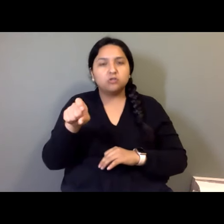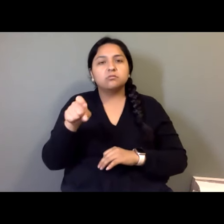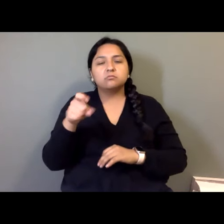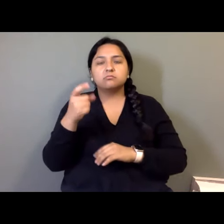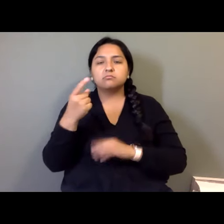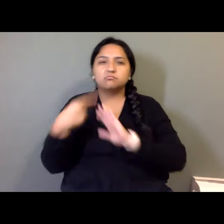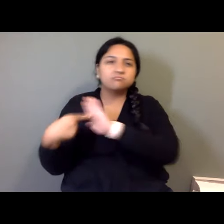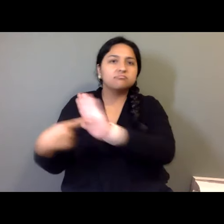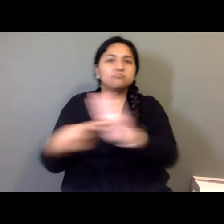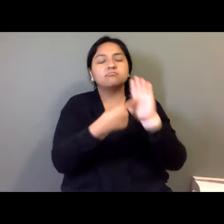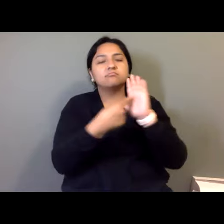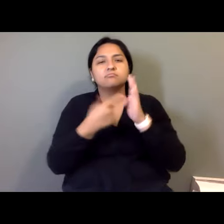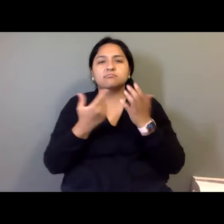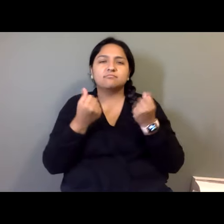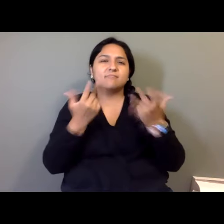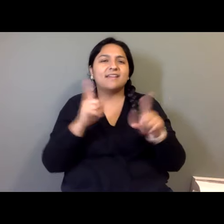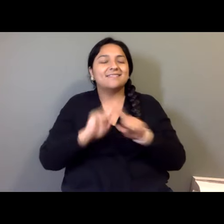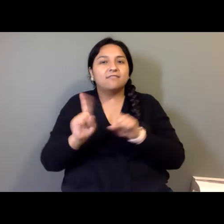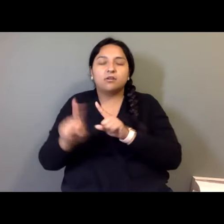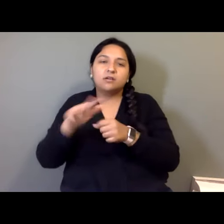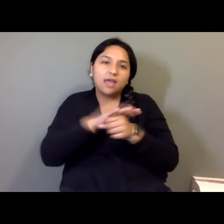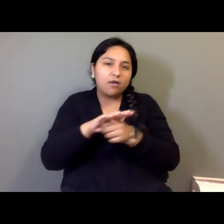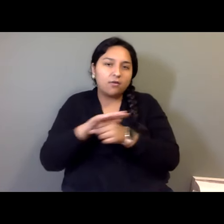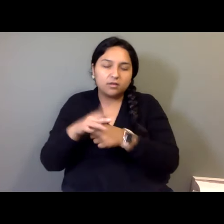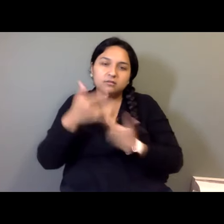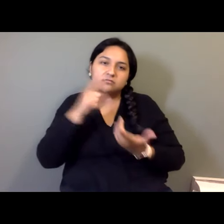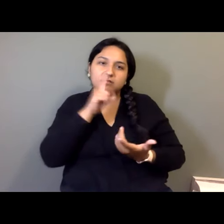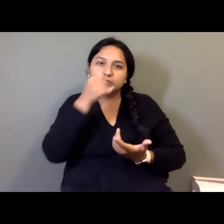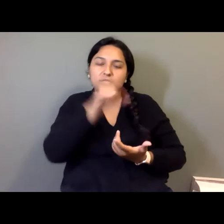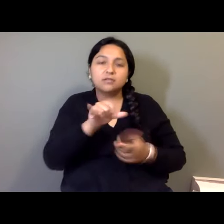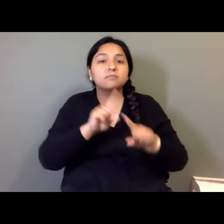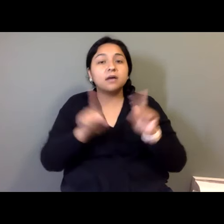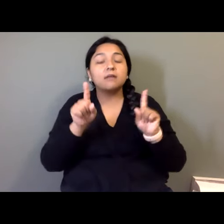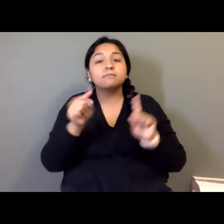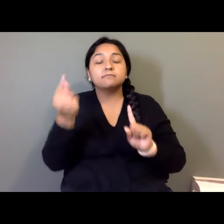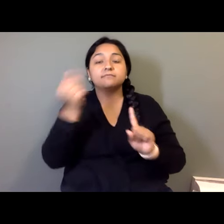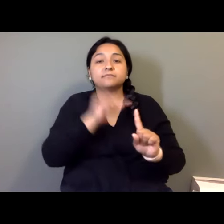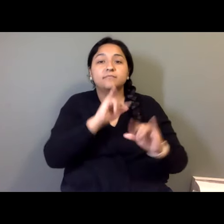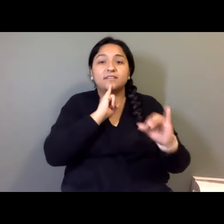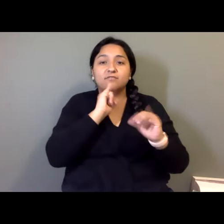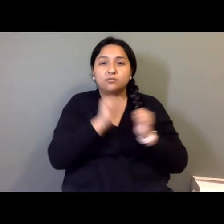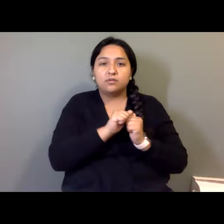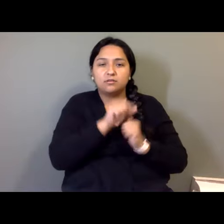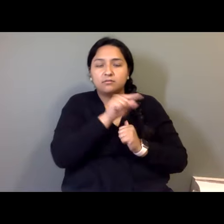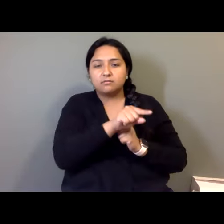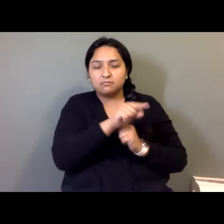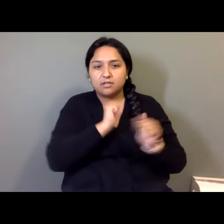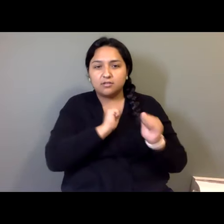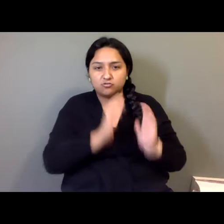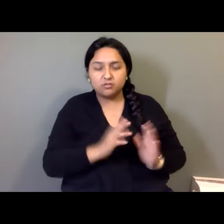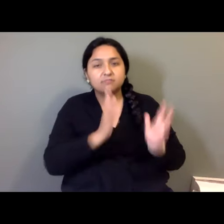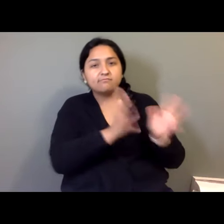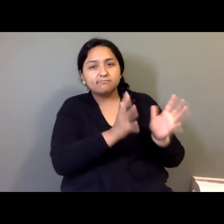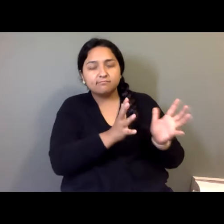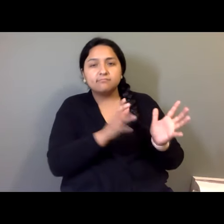different areas that it's almost ridiculous. And so going back to the interview with Adjua, I think speaking with her